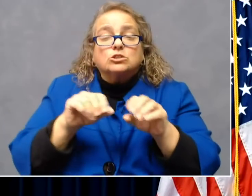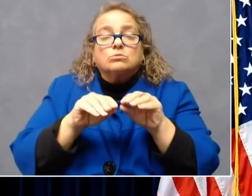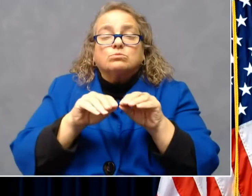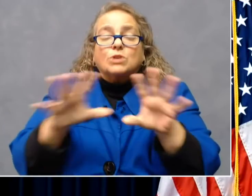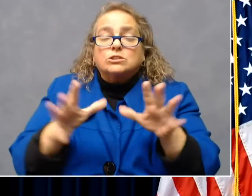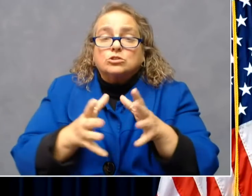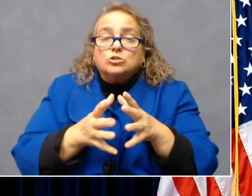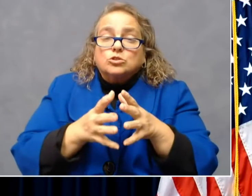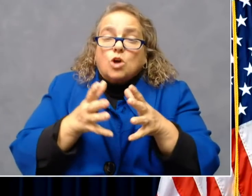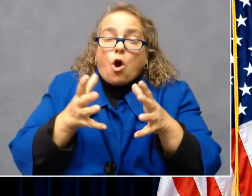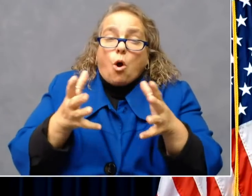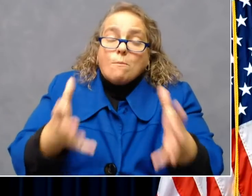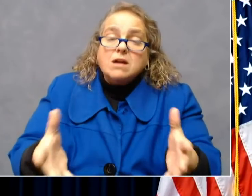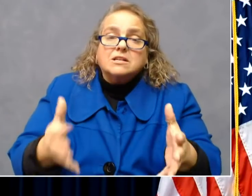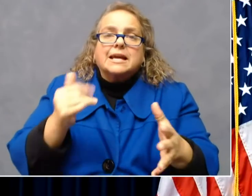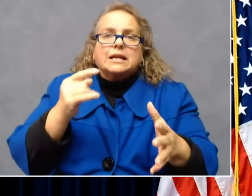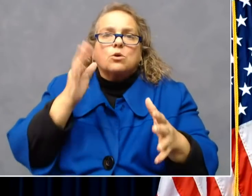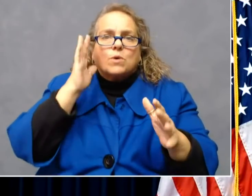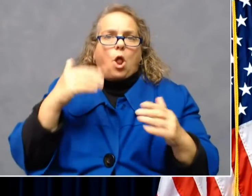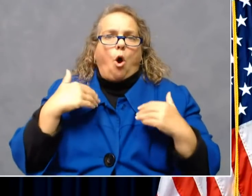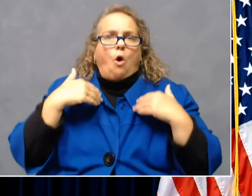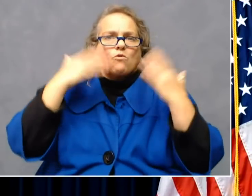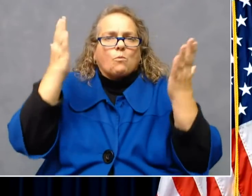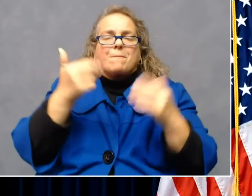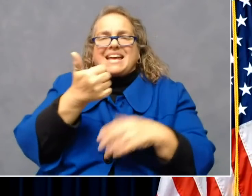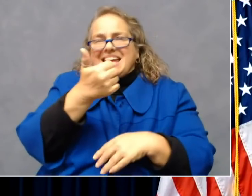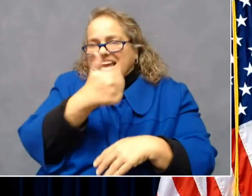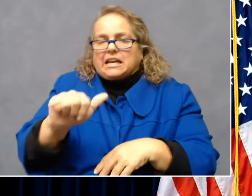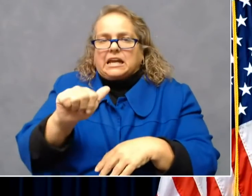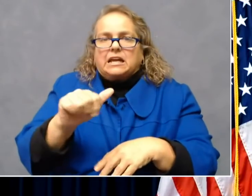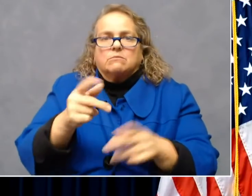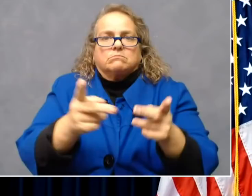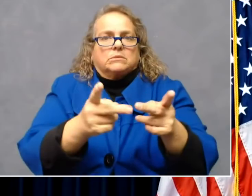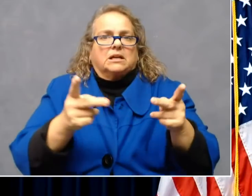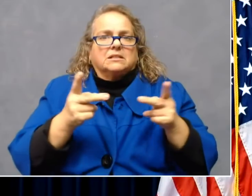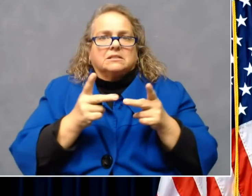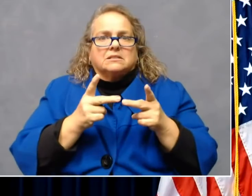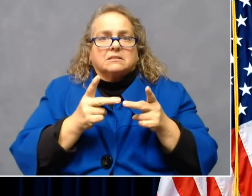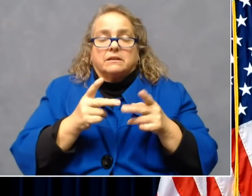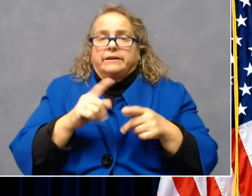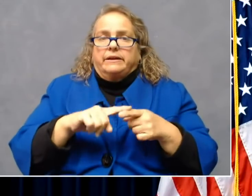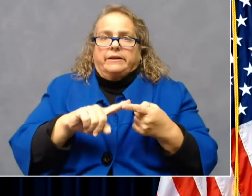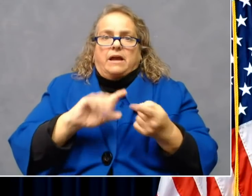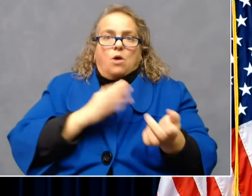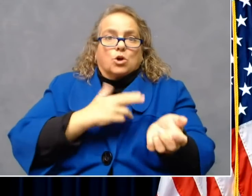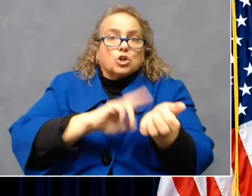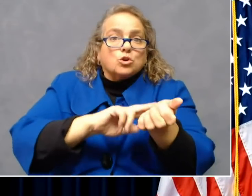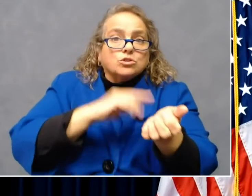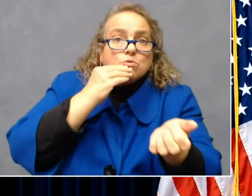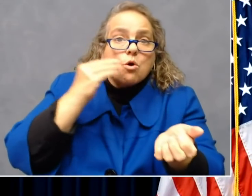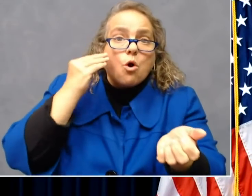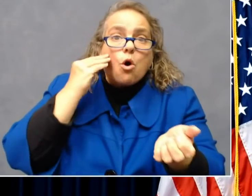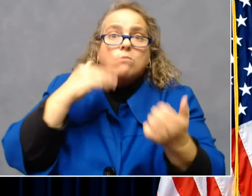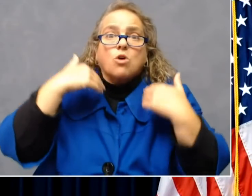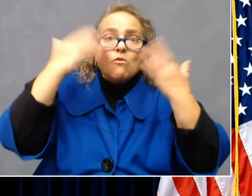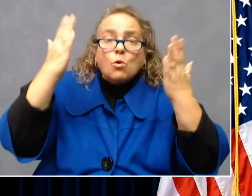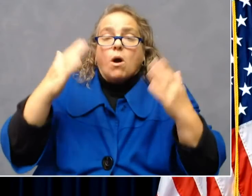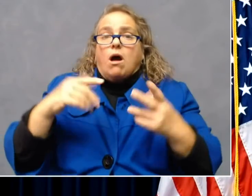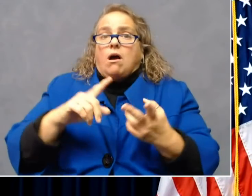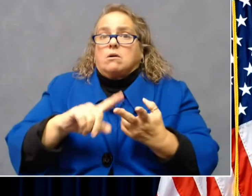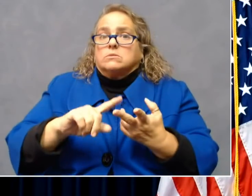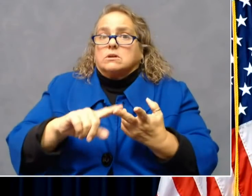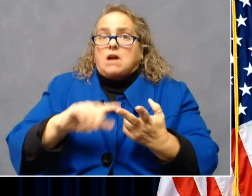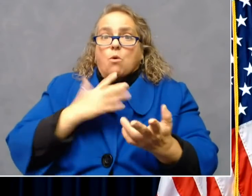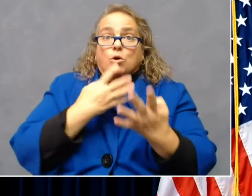any communal setting, anyone. It's overwhelmed our long-term care facilities. It's overwhelmed our prisons